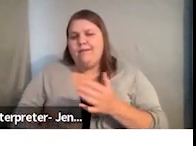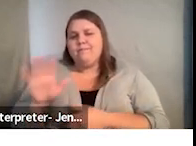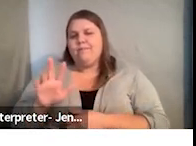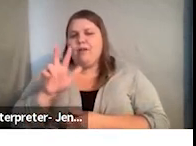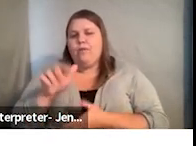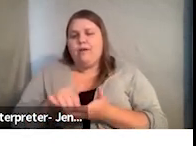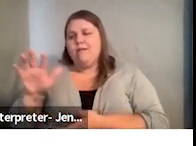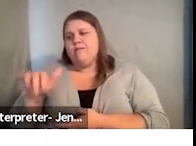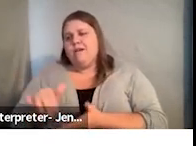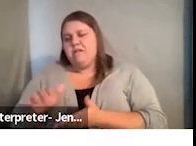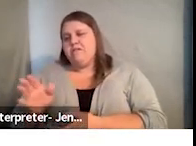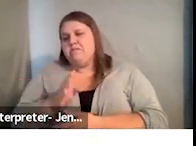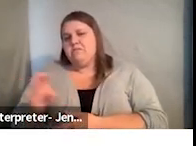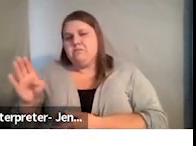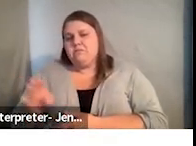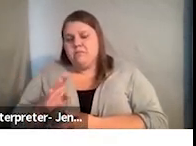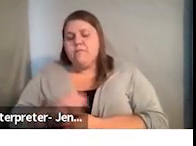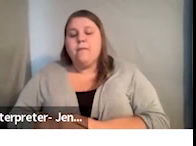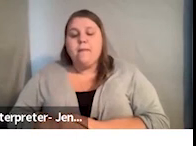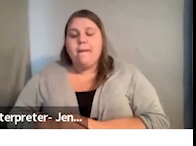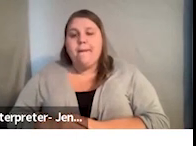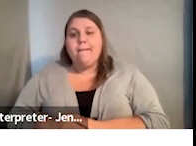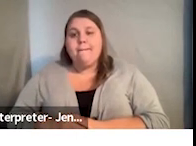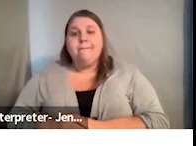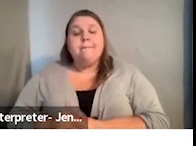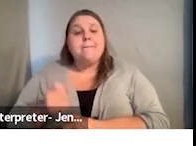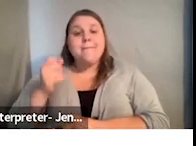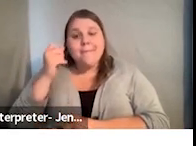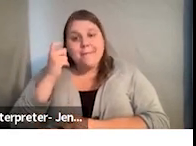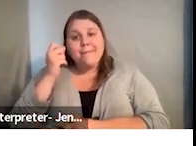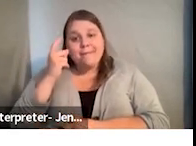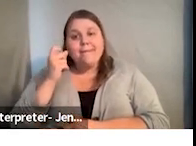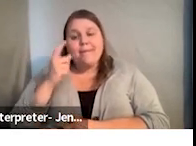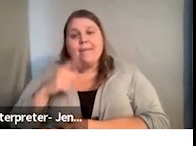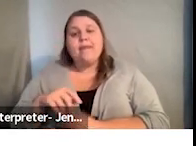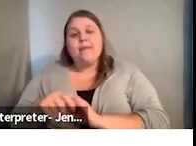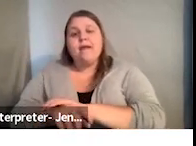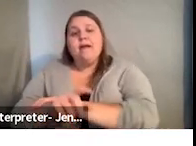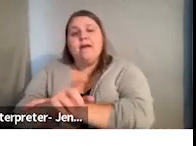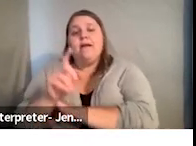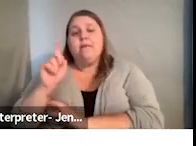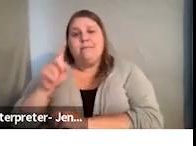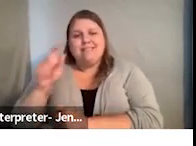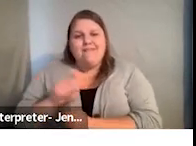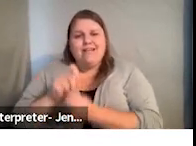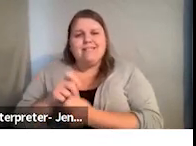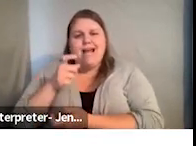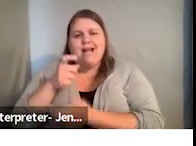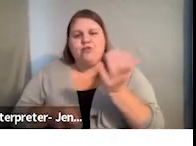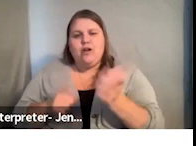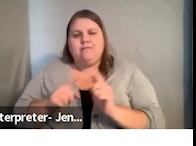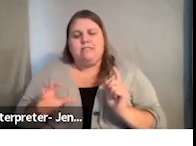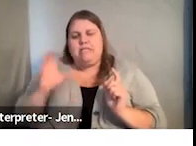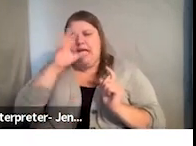and $5,000. Now, their mortgage lender would have to give them the exact costs, but this is just